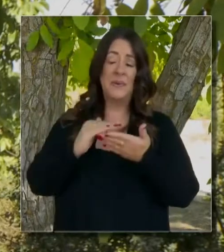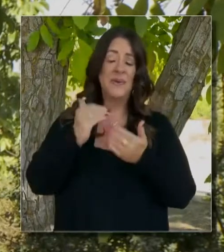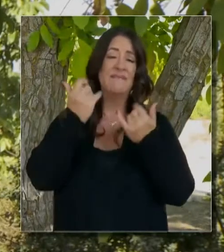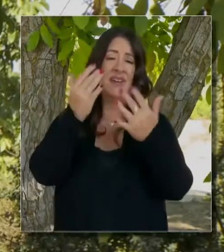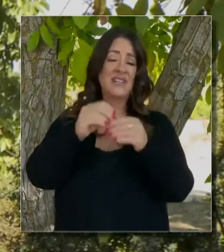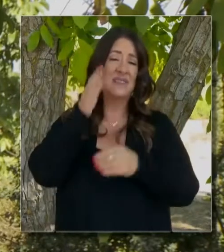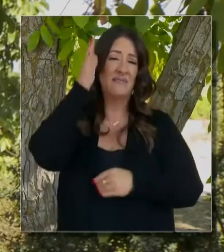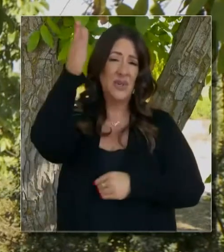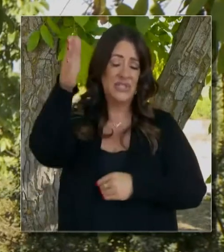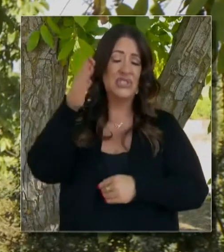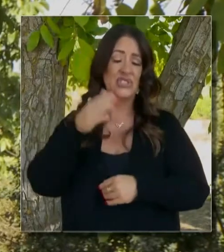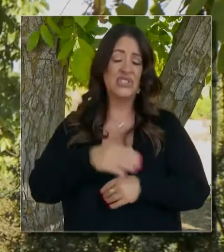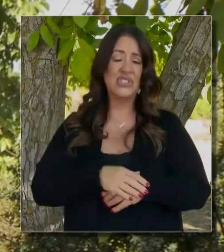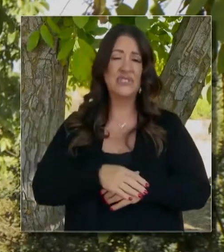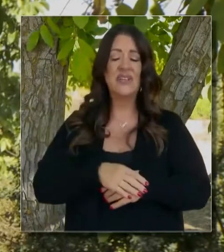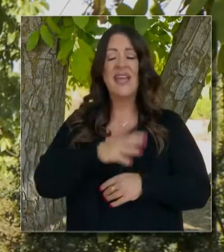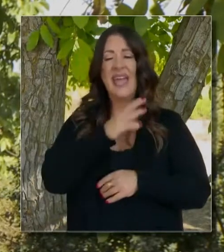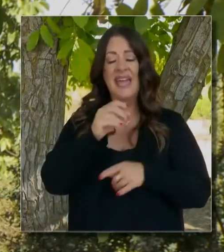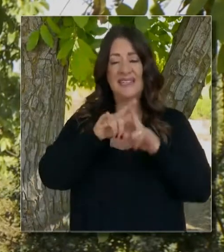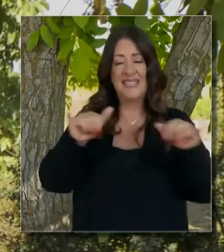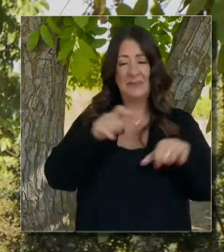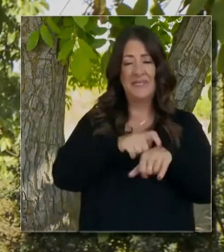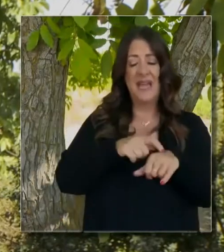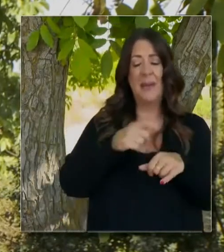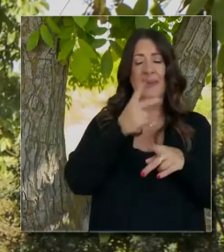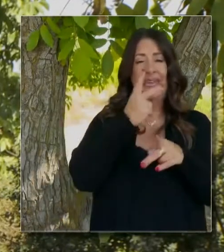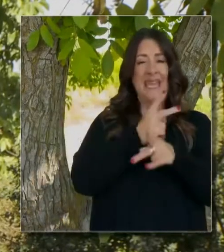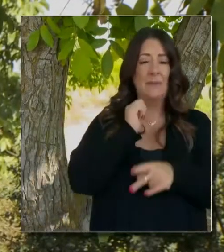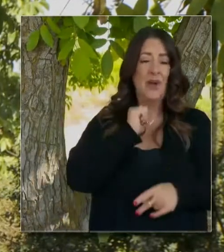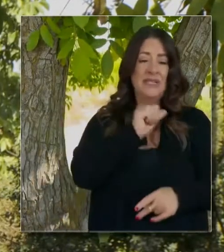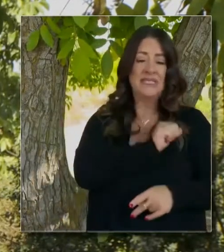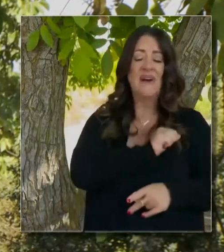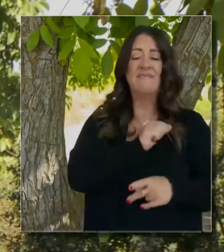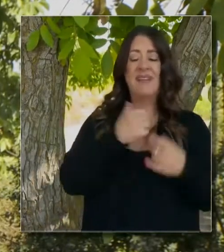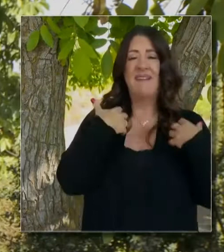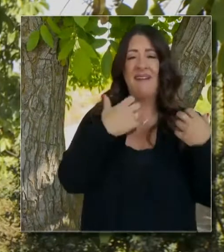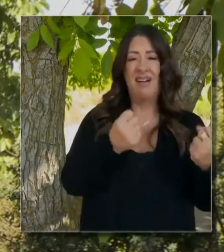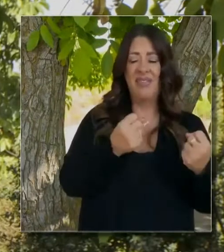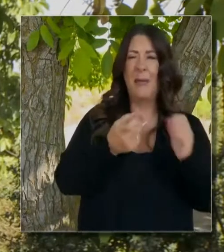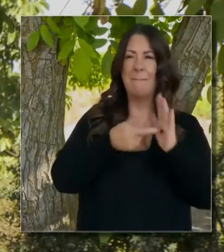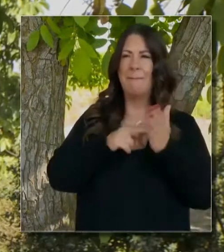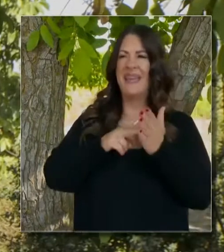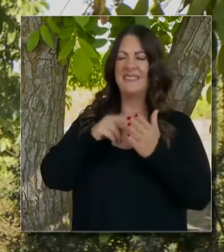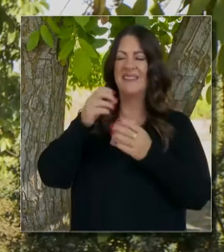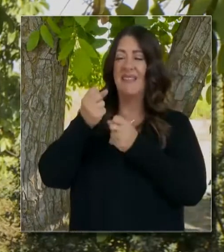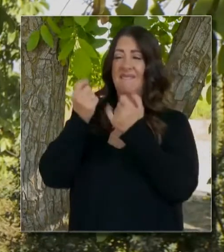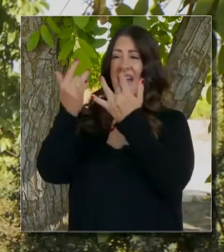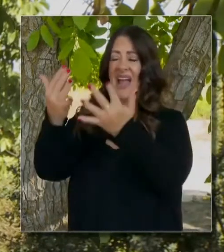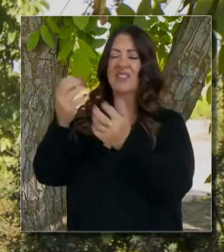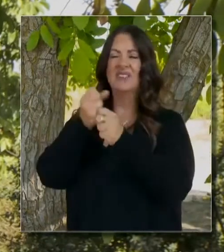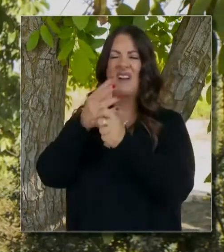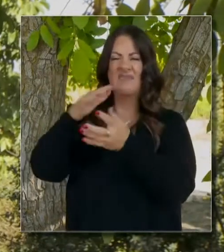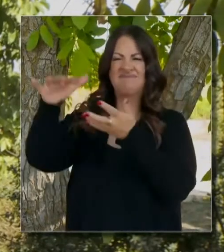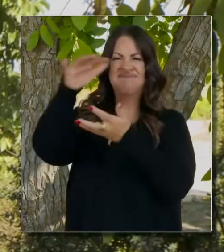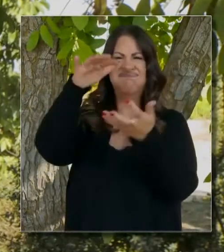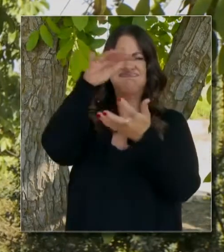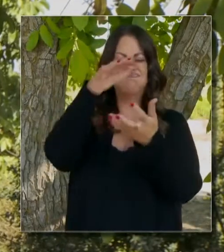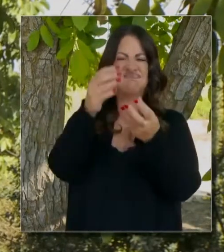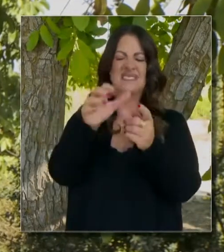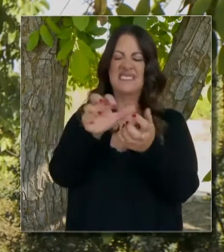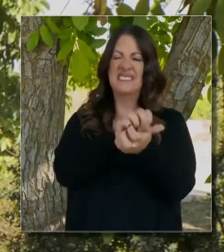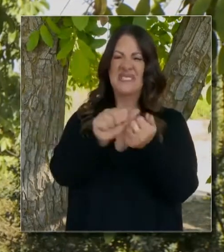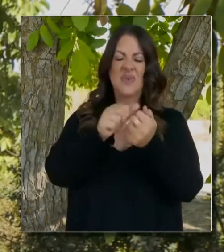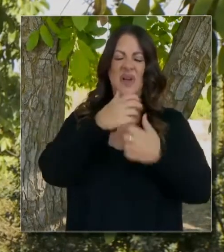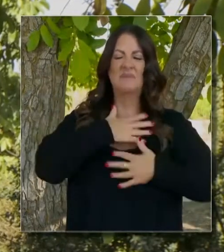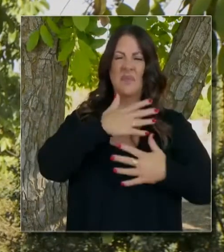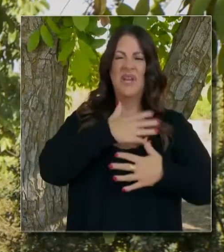healthy in the spirit of this pandemic by detoxifying our air and detoxifying our water. And so with